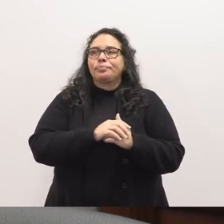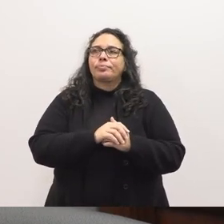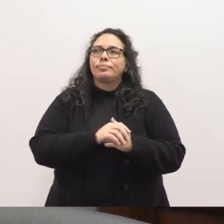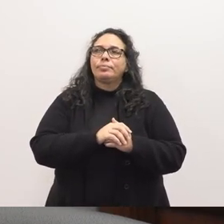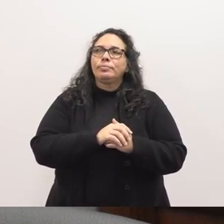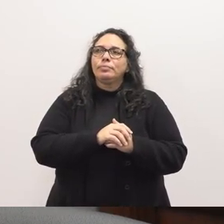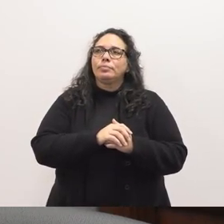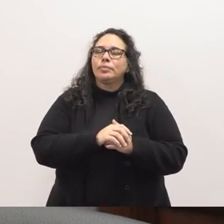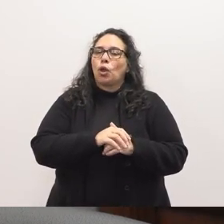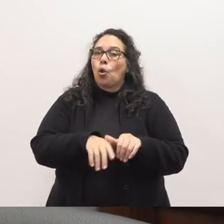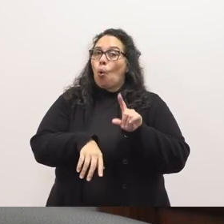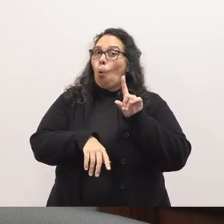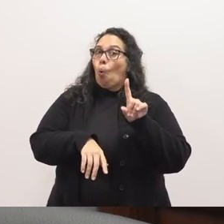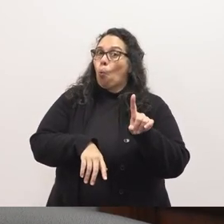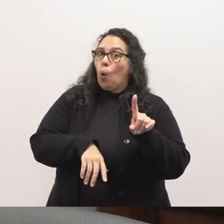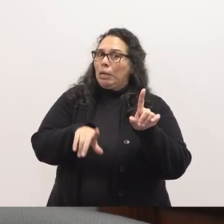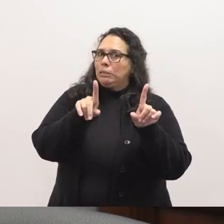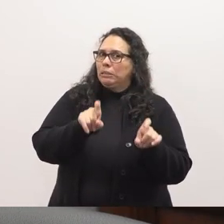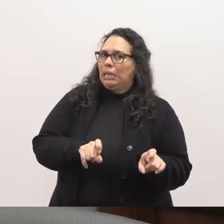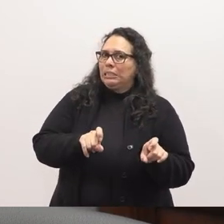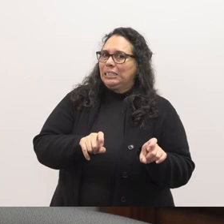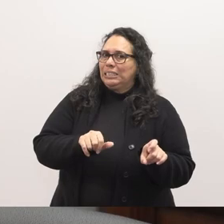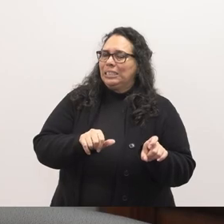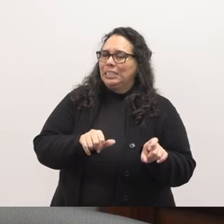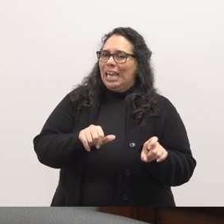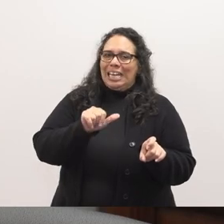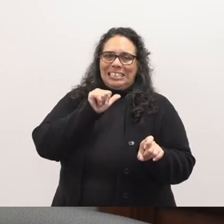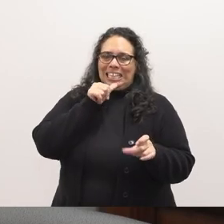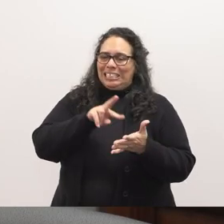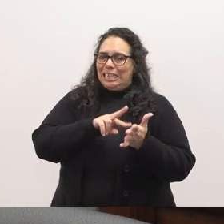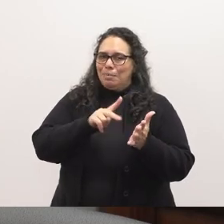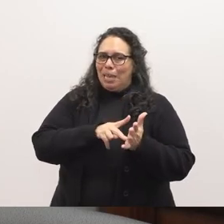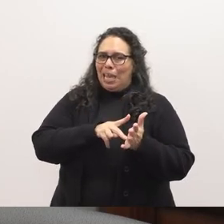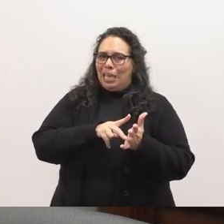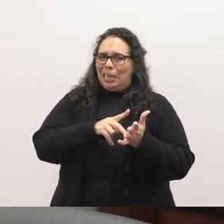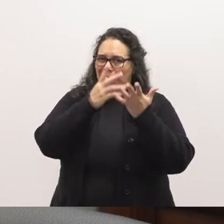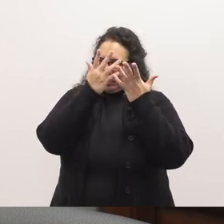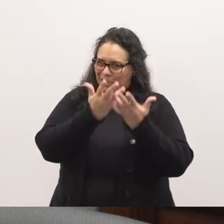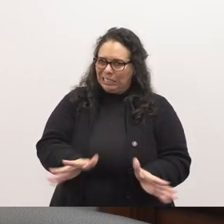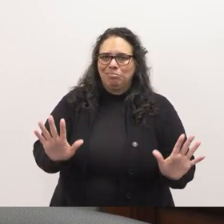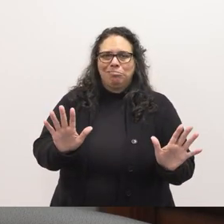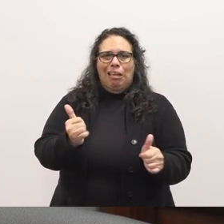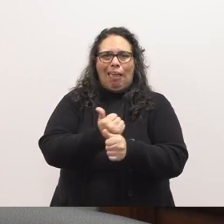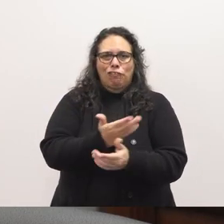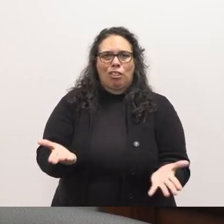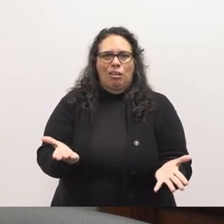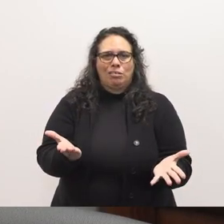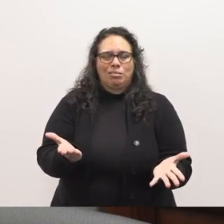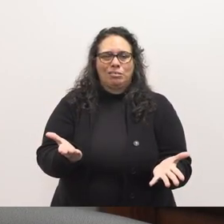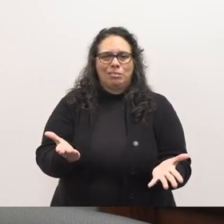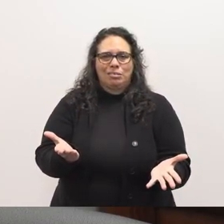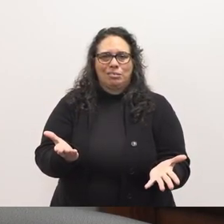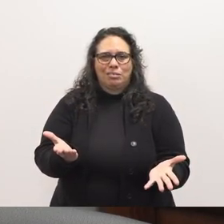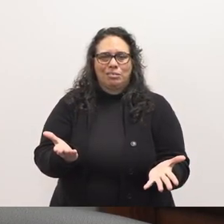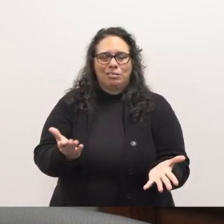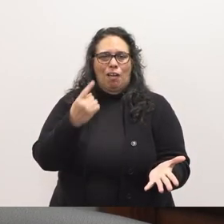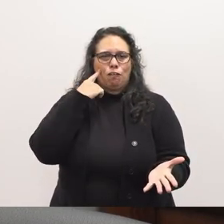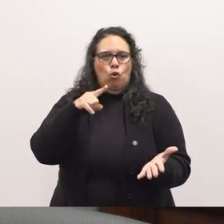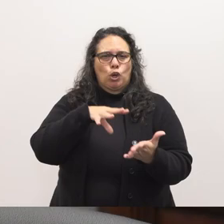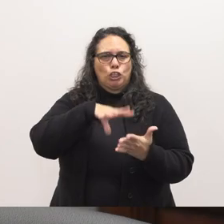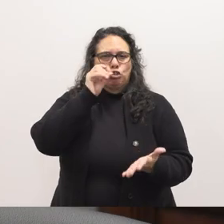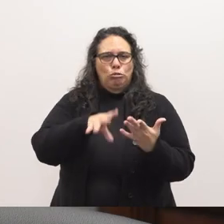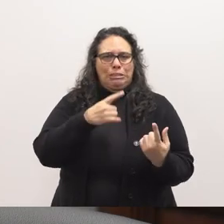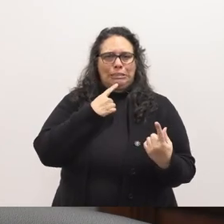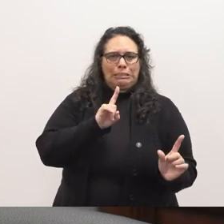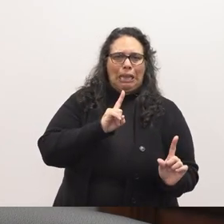one assessment isn't the end all be all of that student's success, of that